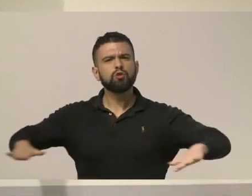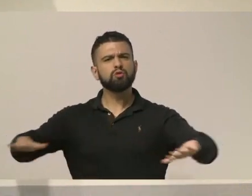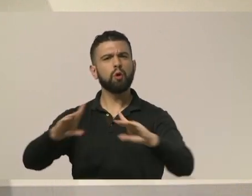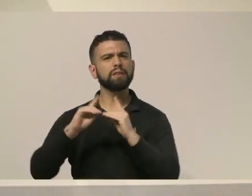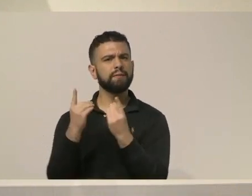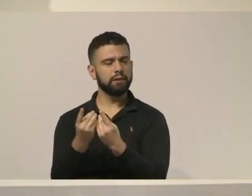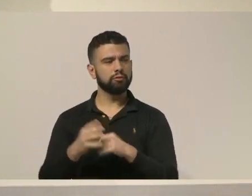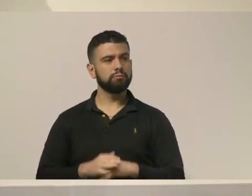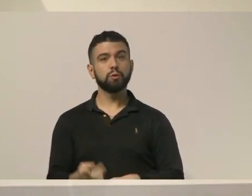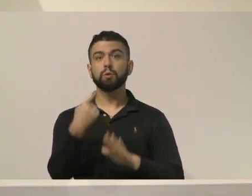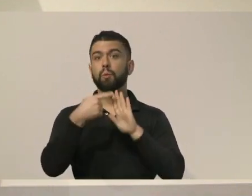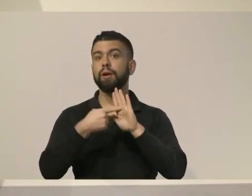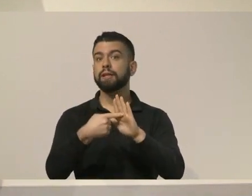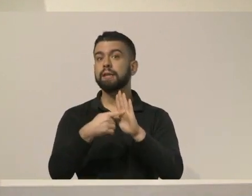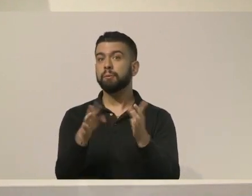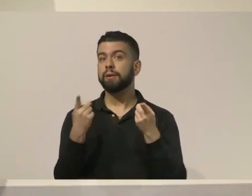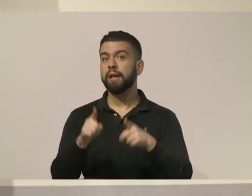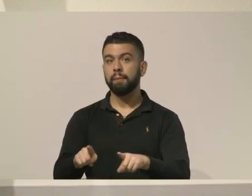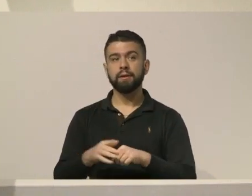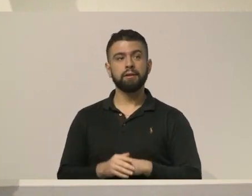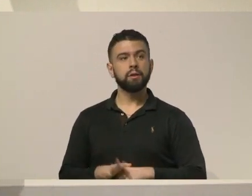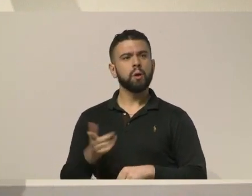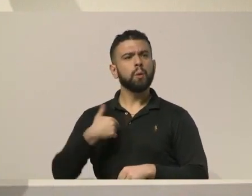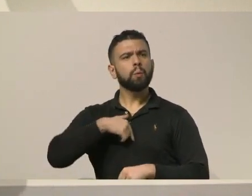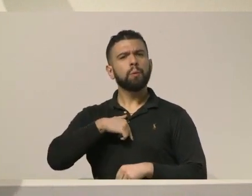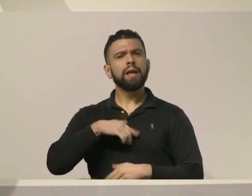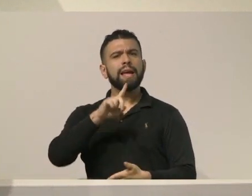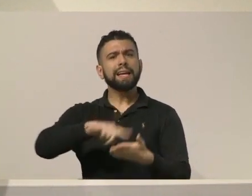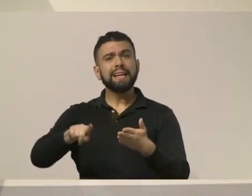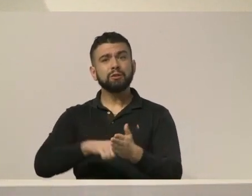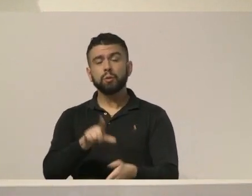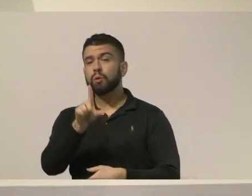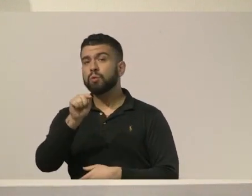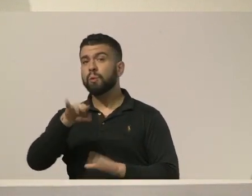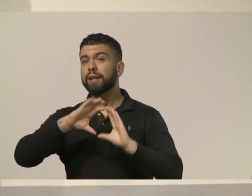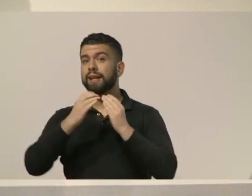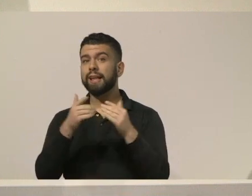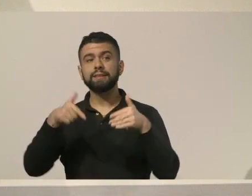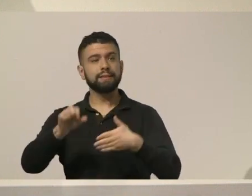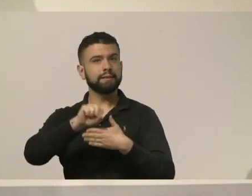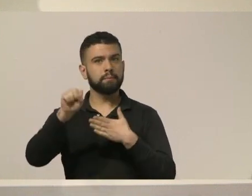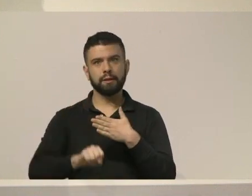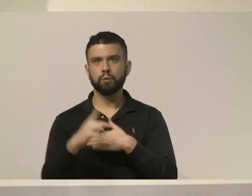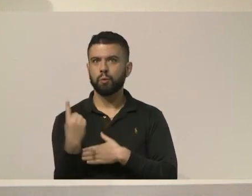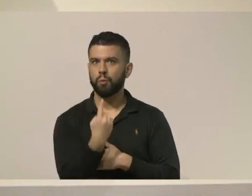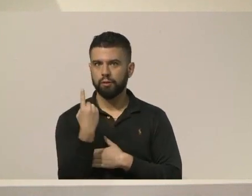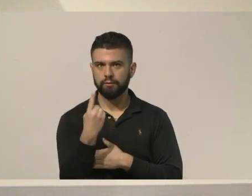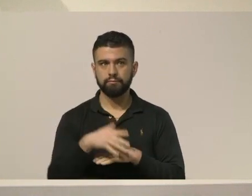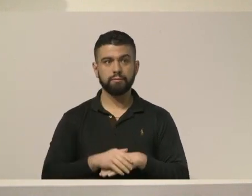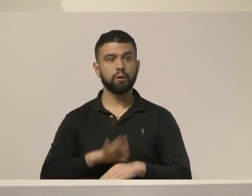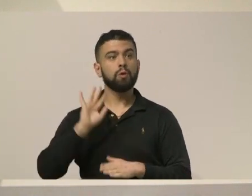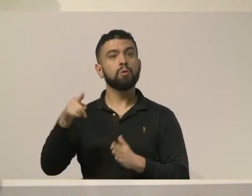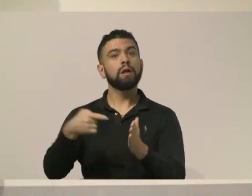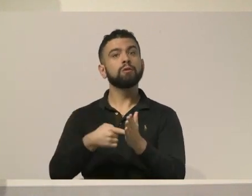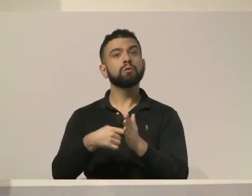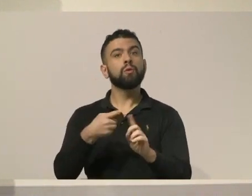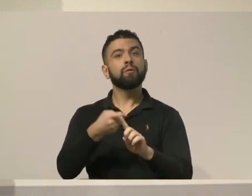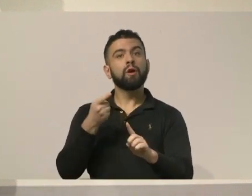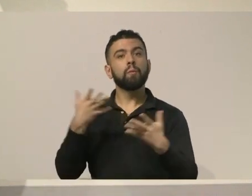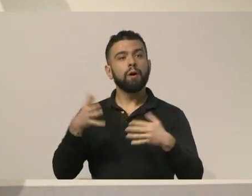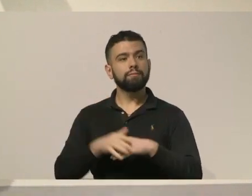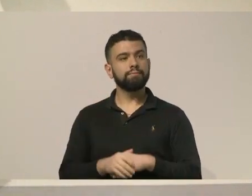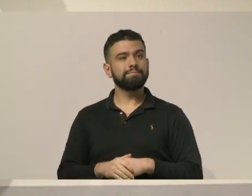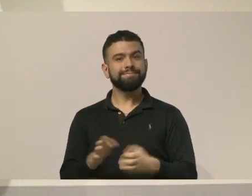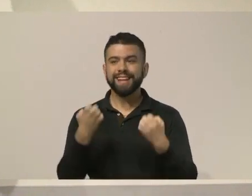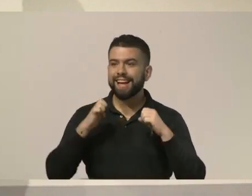One example of this is that we only canceled 20 classes this semester. This is due to a coordinated effort